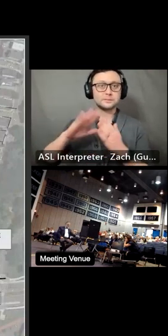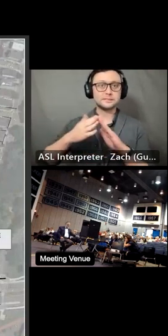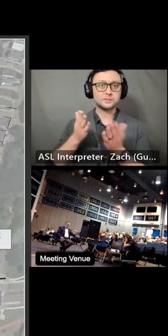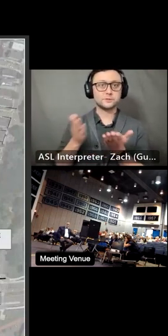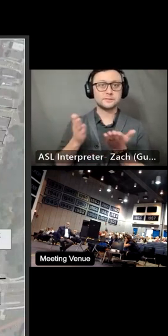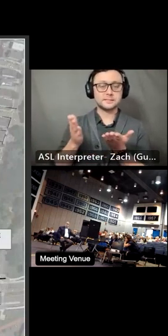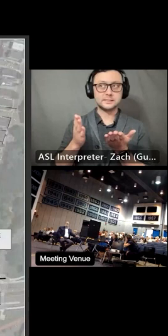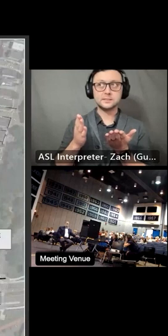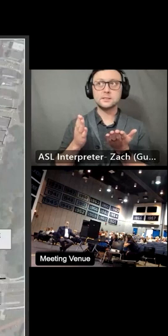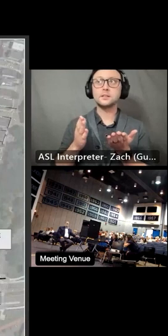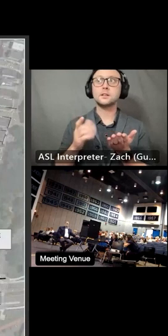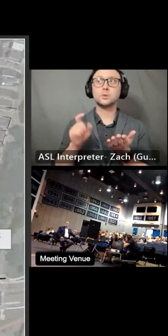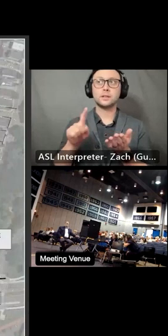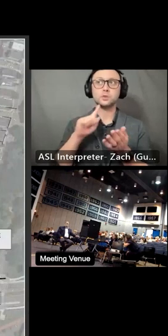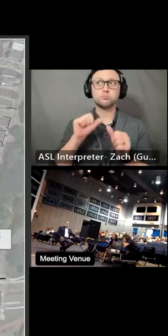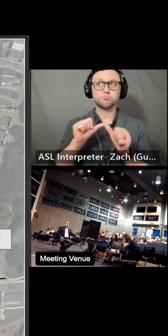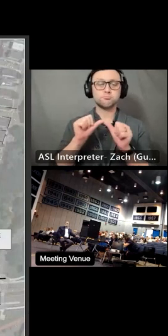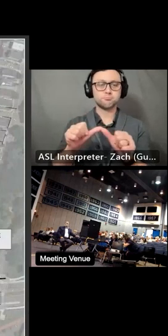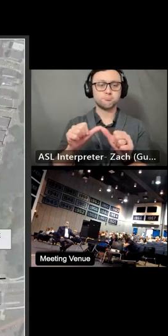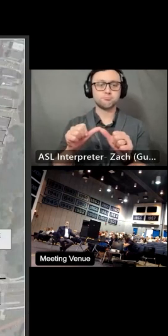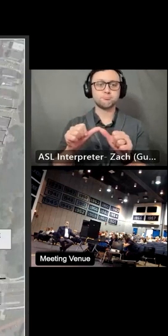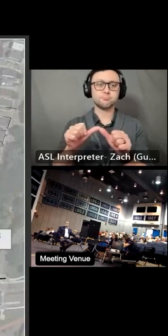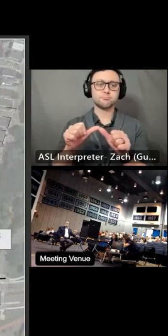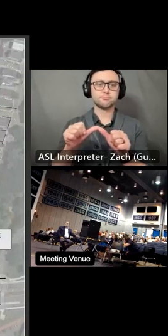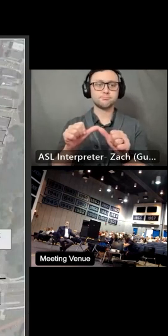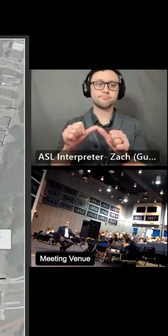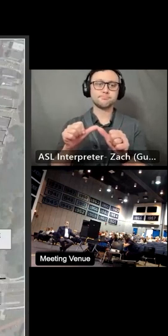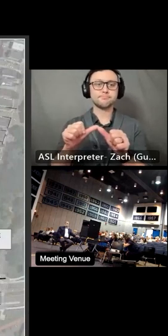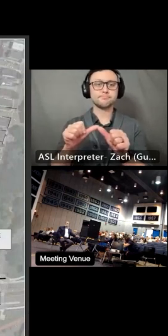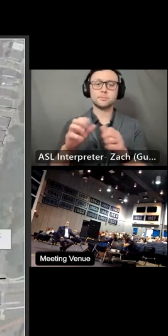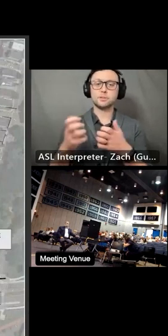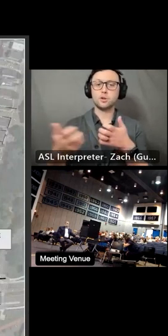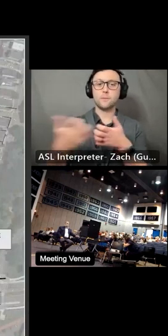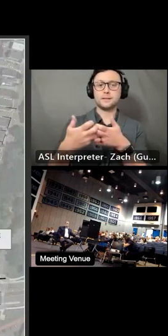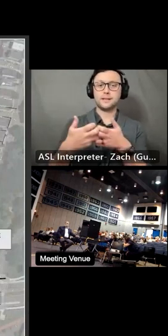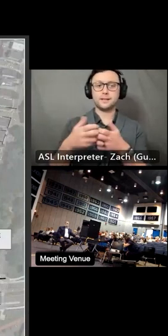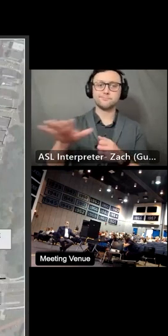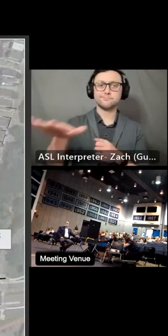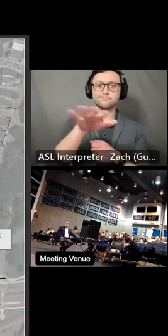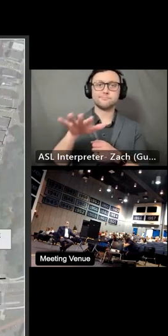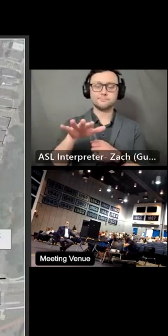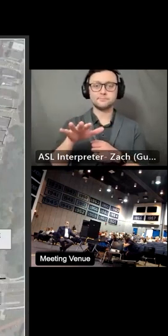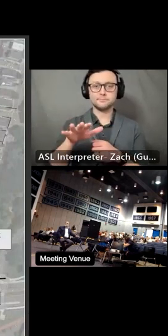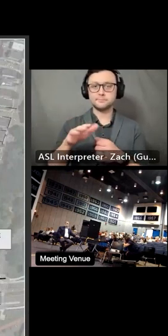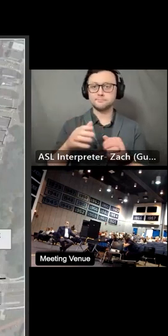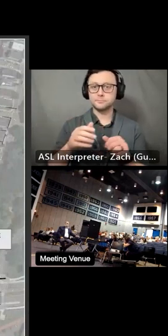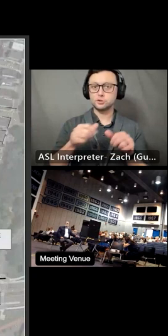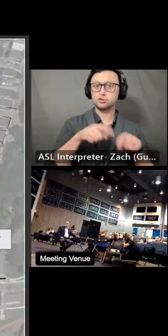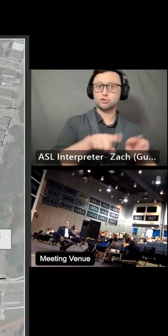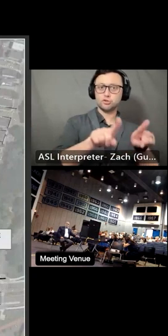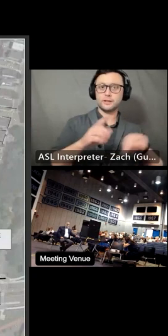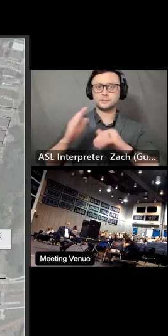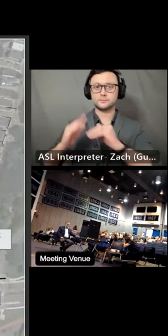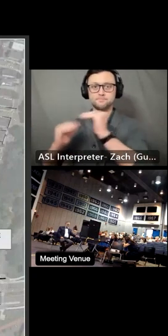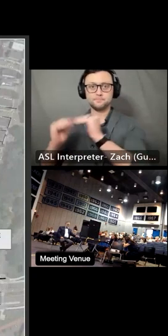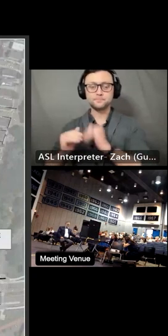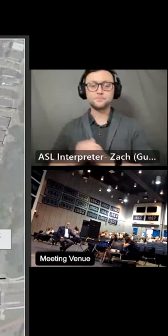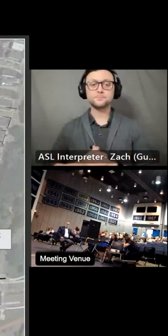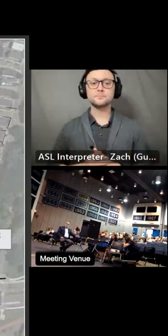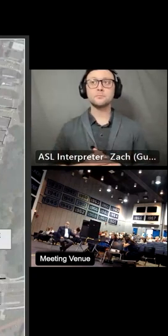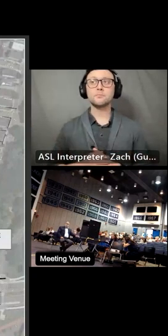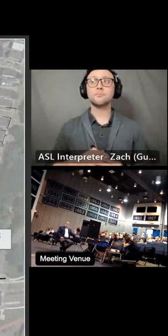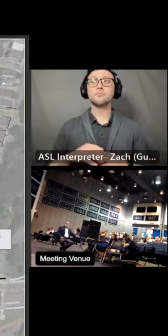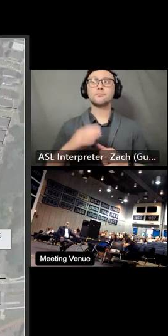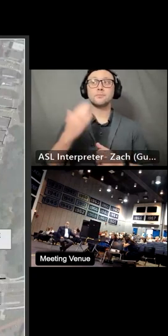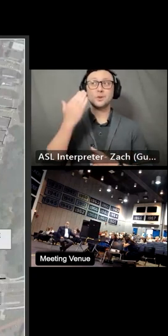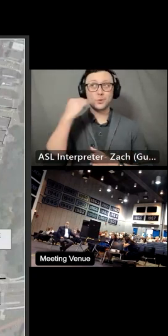need to maintain that site and accommodate their needs. Then we know that you want to maintain the